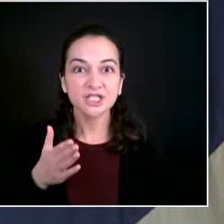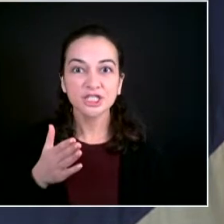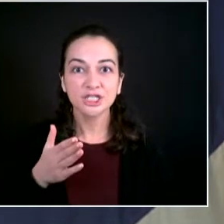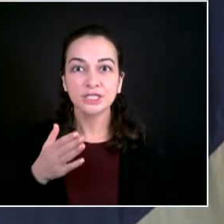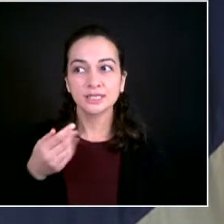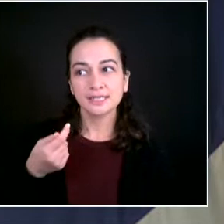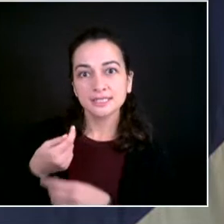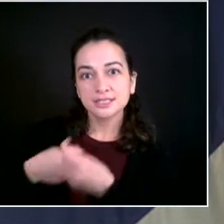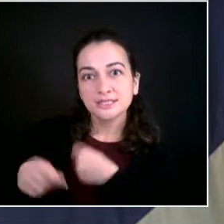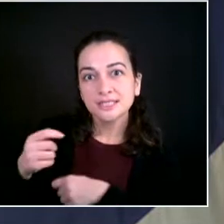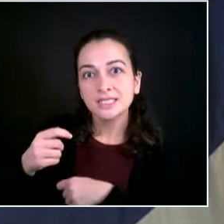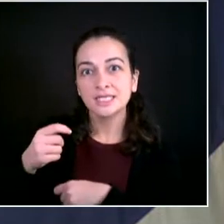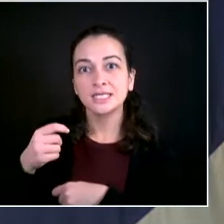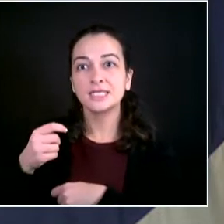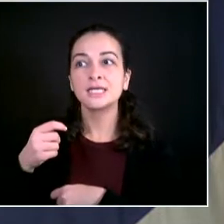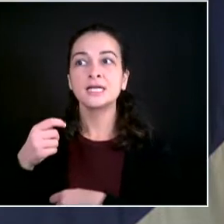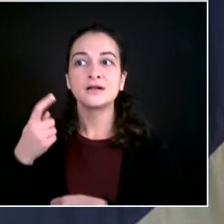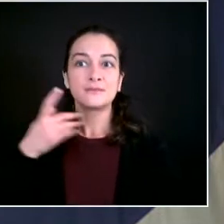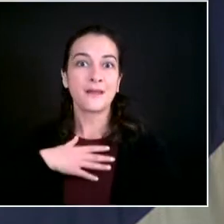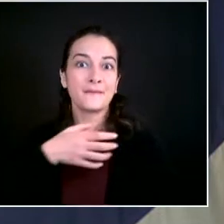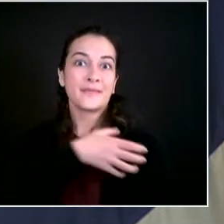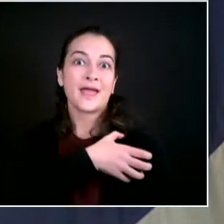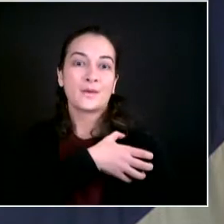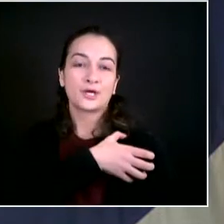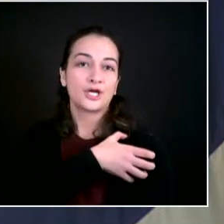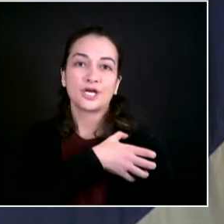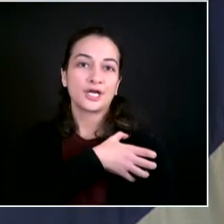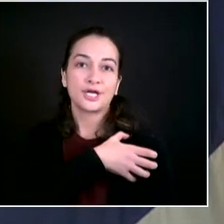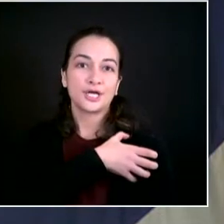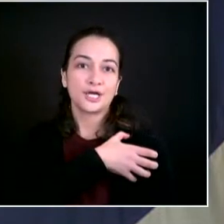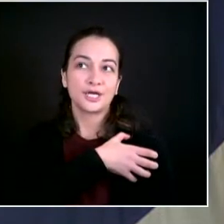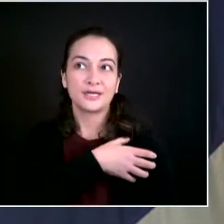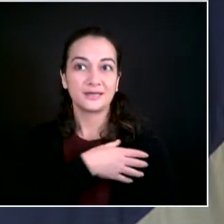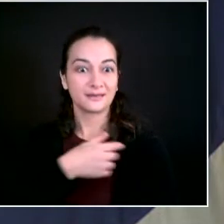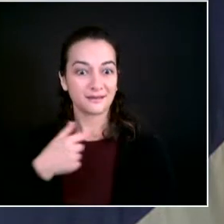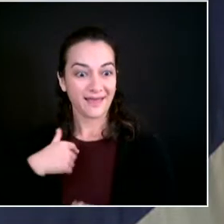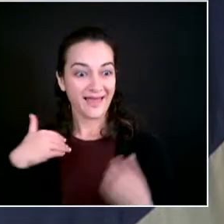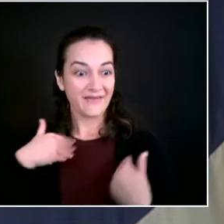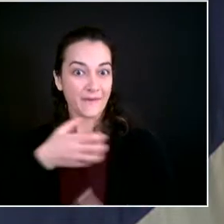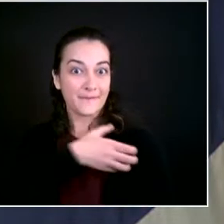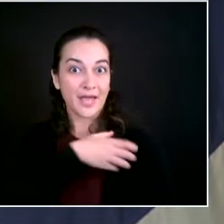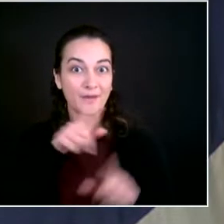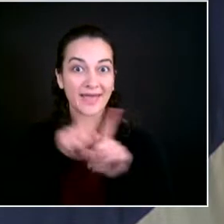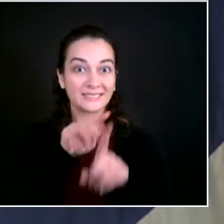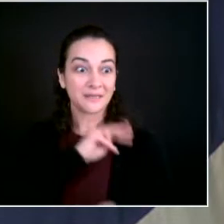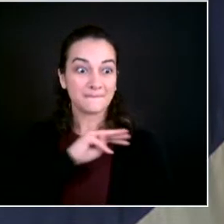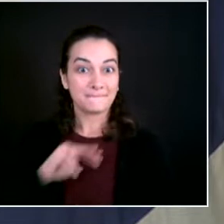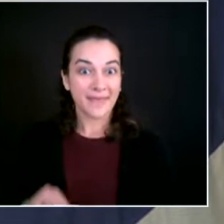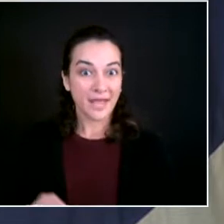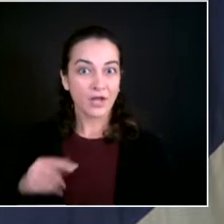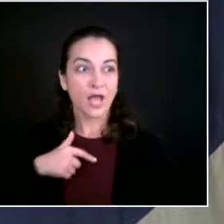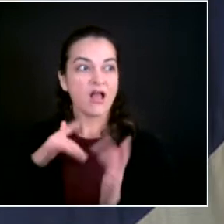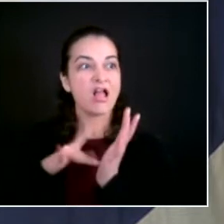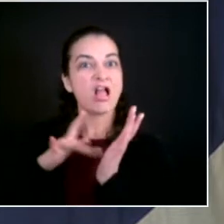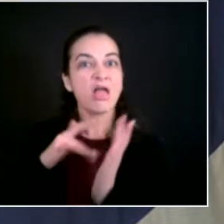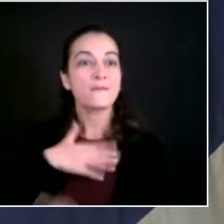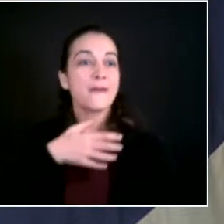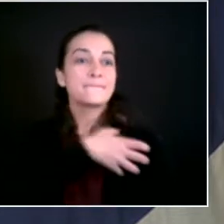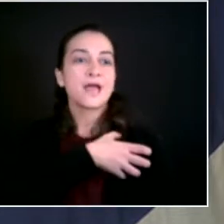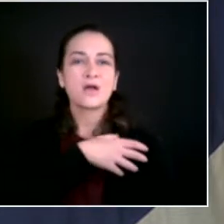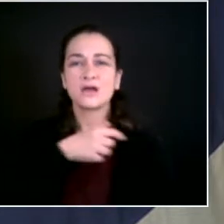any personal benefit. No witness ever came forward publicly to make claims against